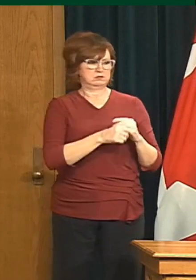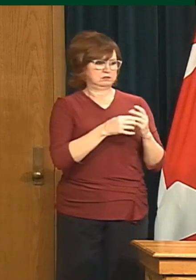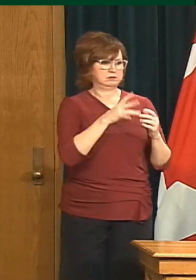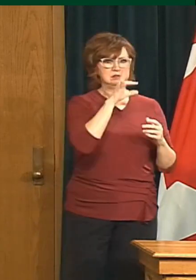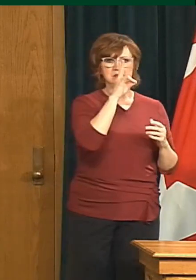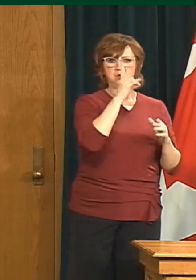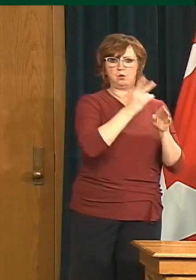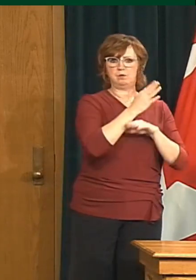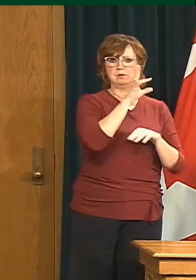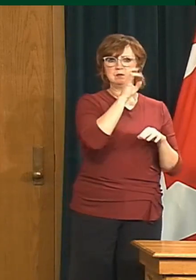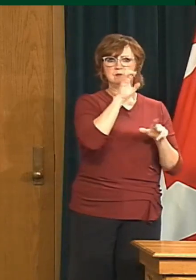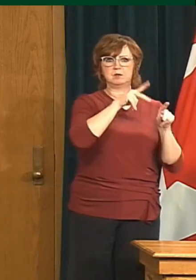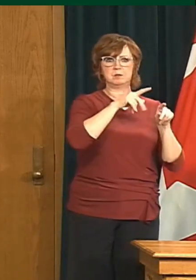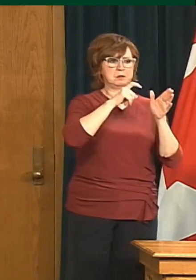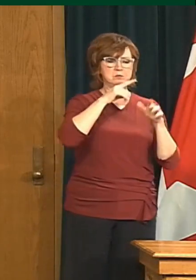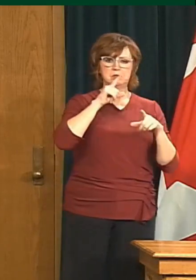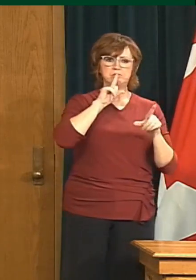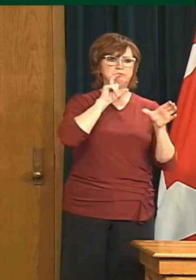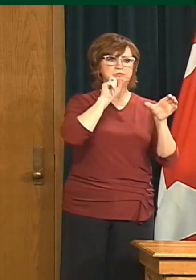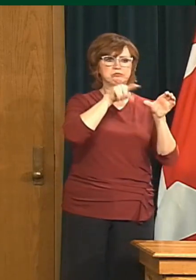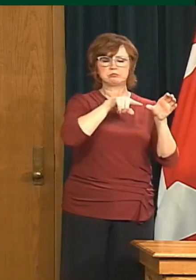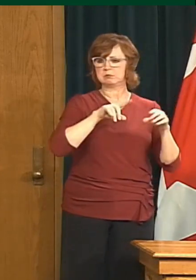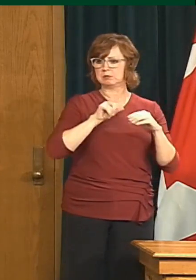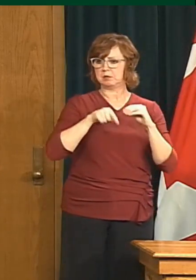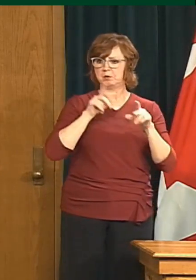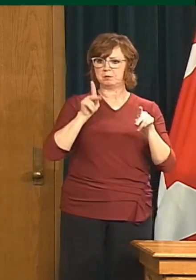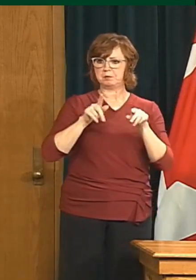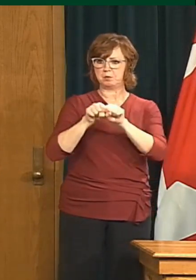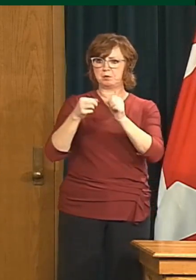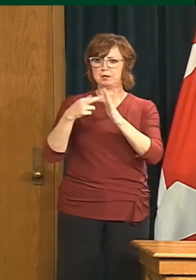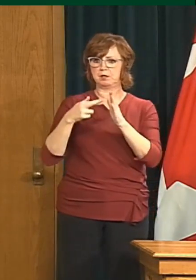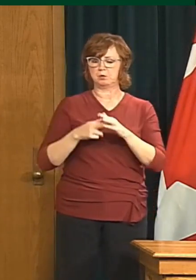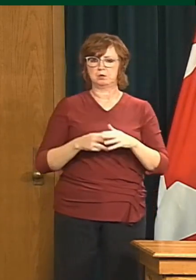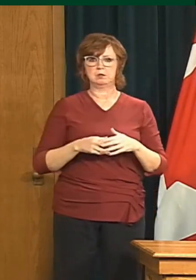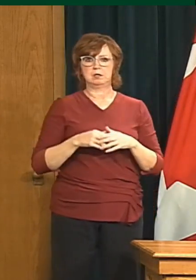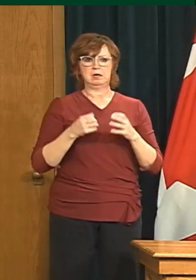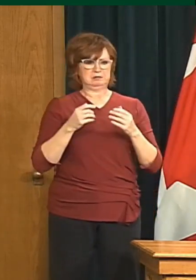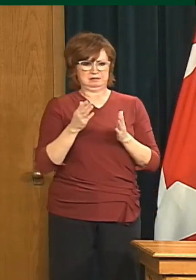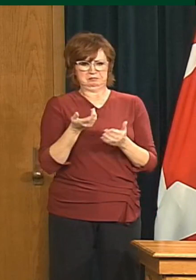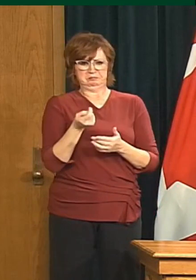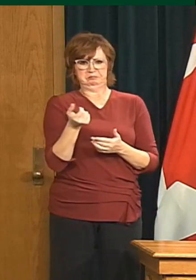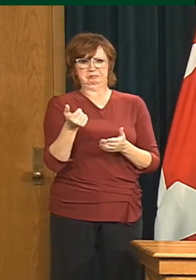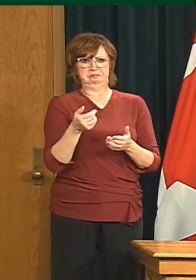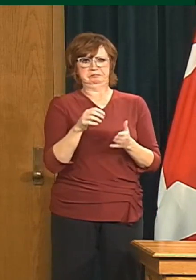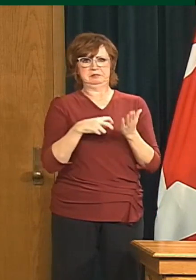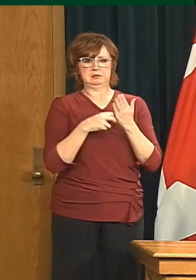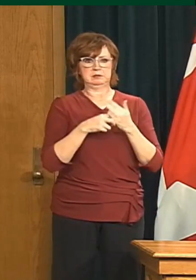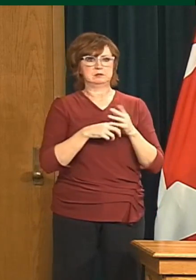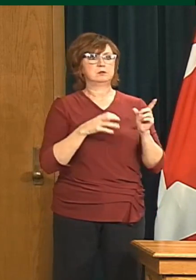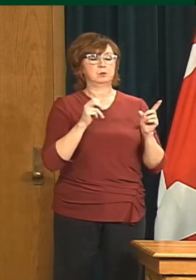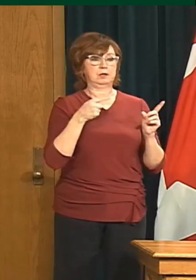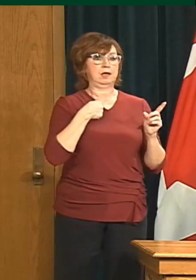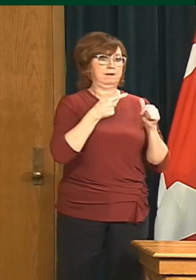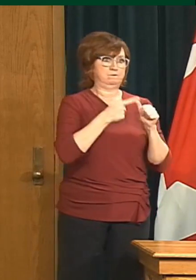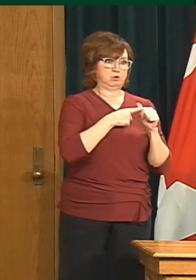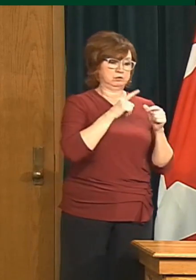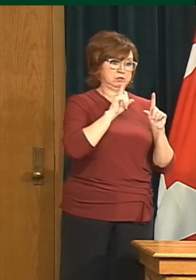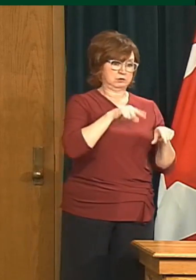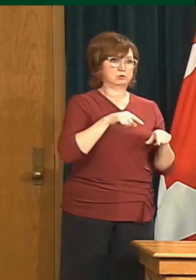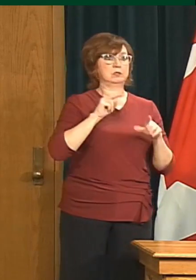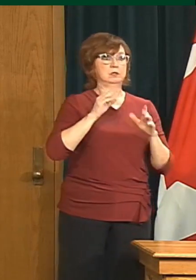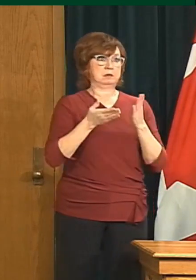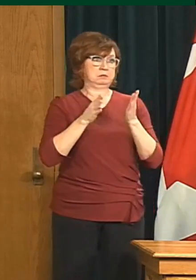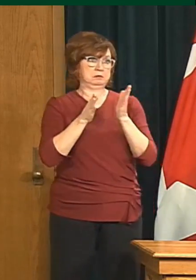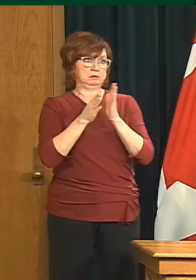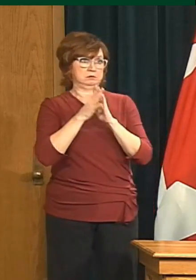handful of tickets kind of be distributed despite, hundreds of calls coming in? Well, I'll make a couple of brief comments, and Dr. Shahab, if you have anything to add, but I would